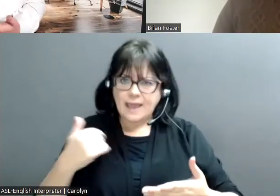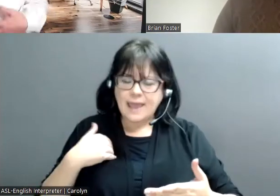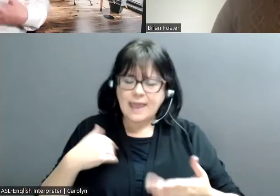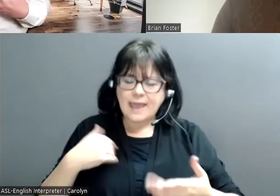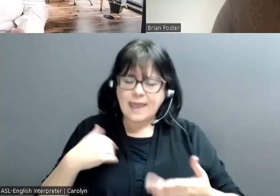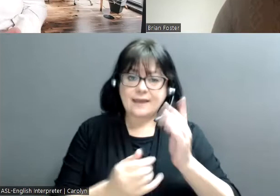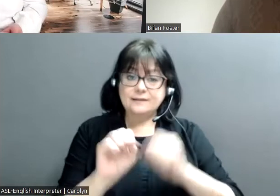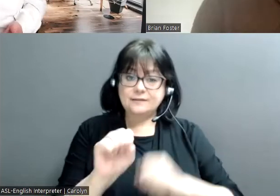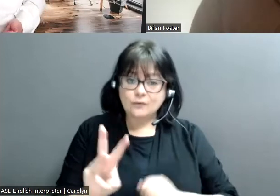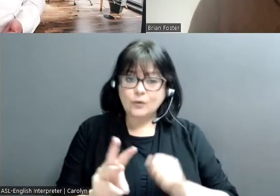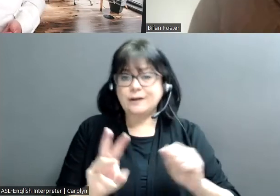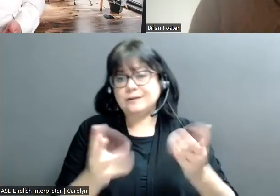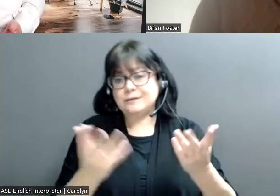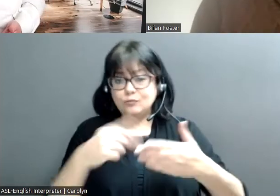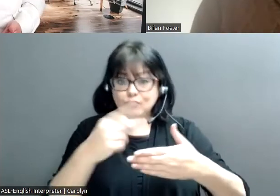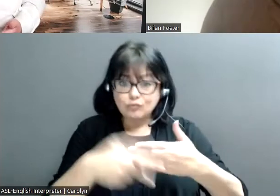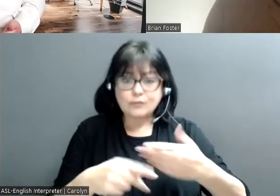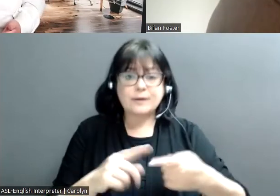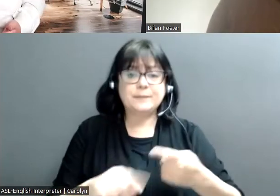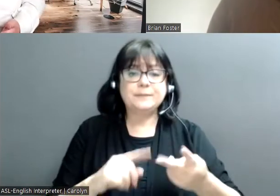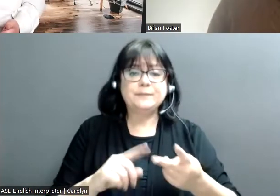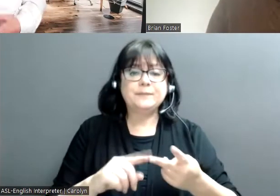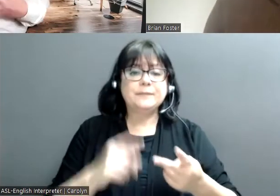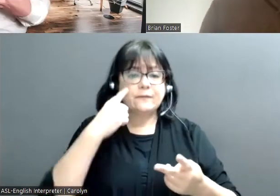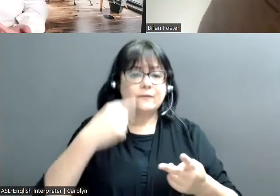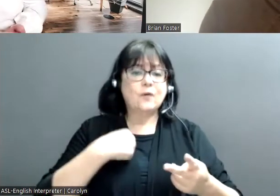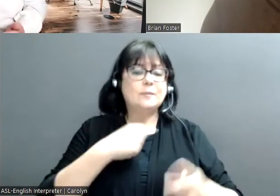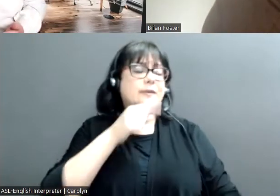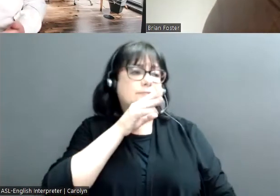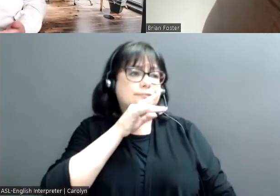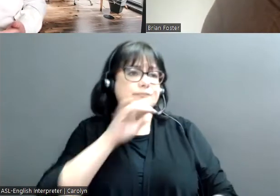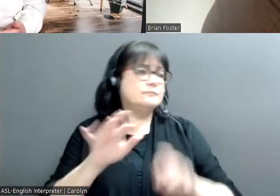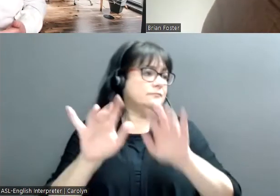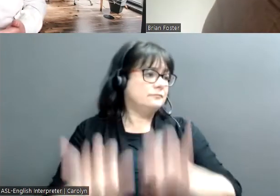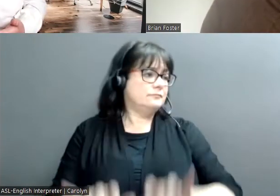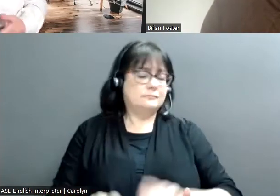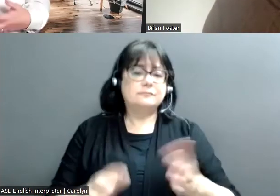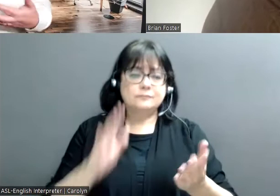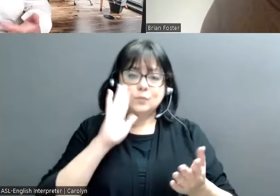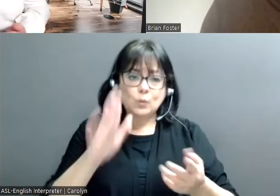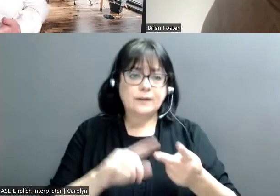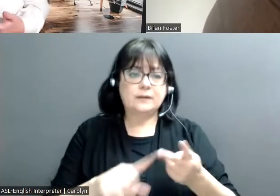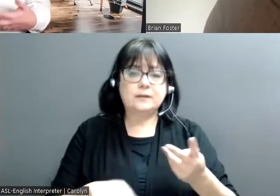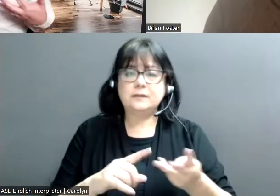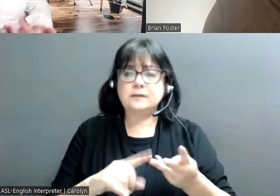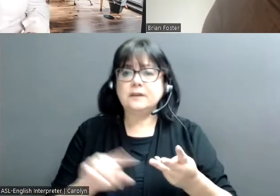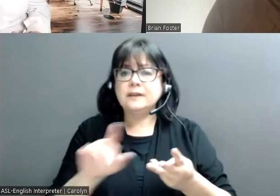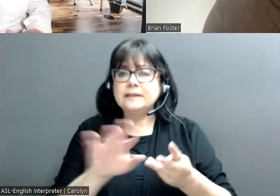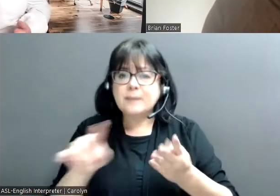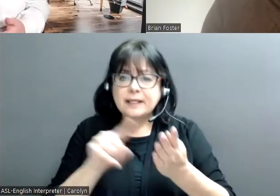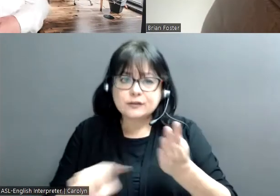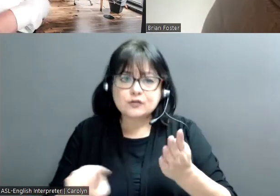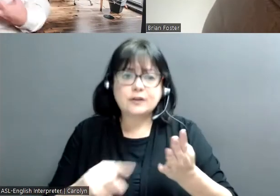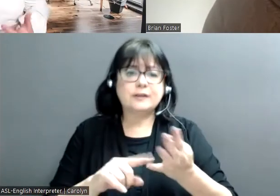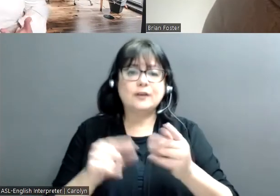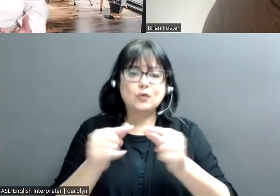to dictate what your reports and your essays built into the technology. You've got spelling checkers, grammar